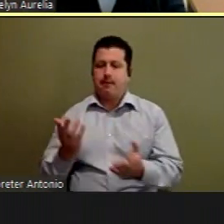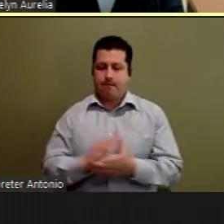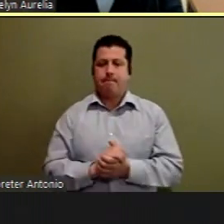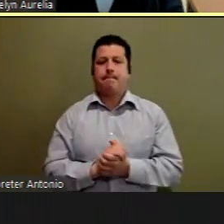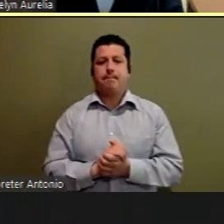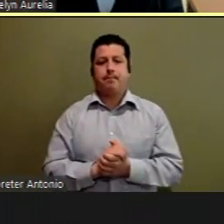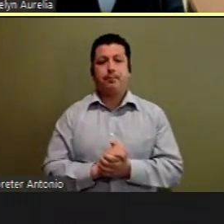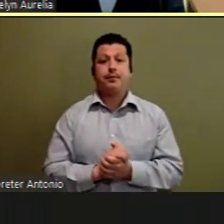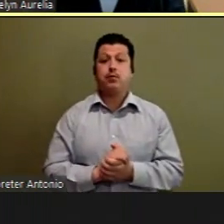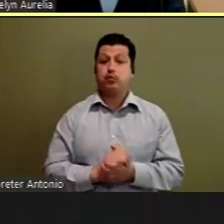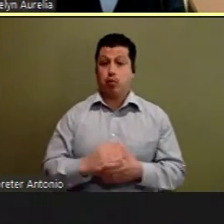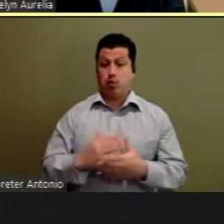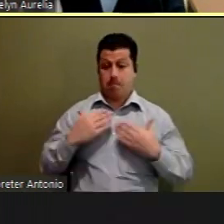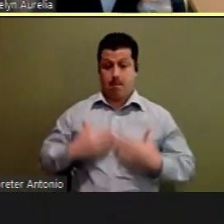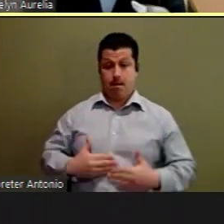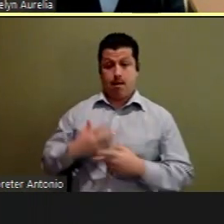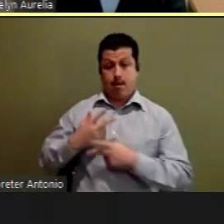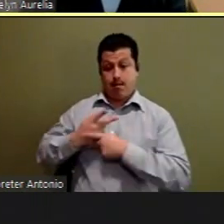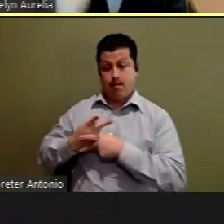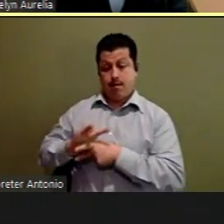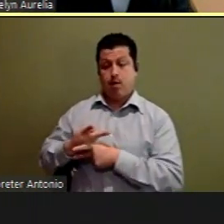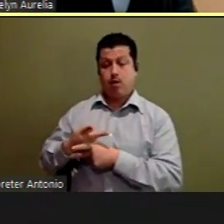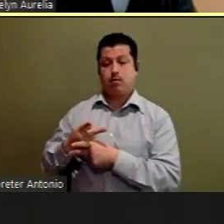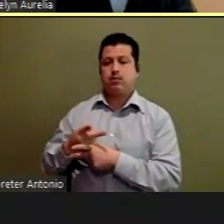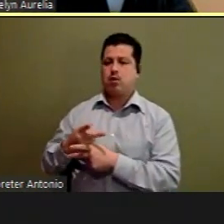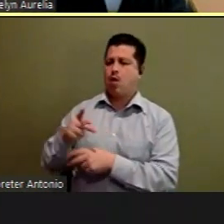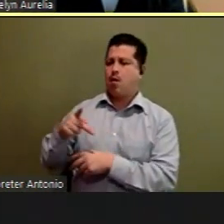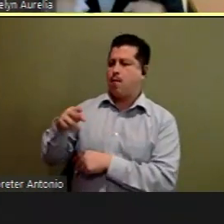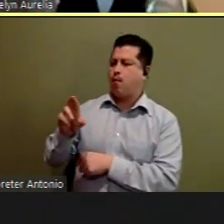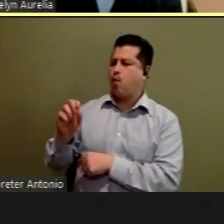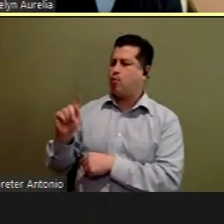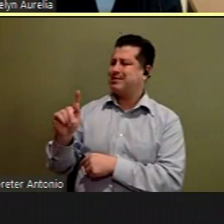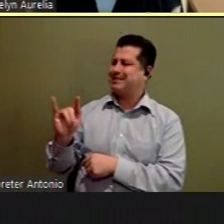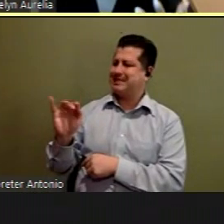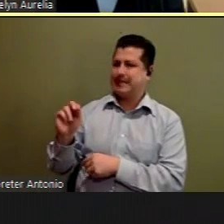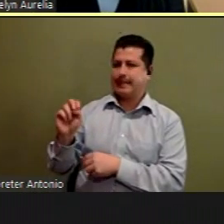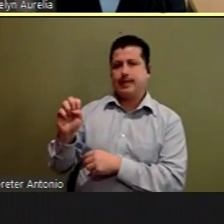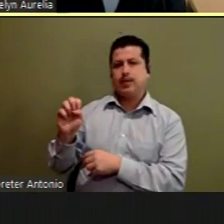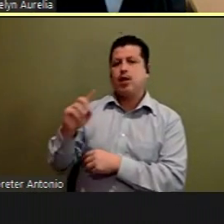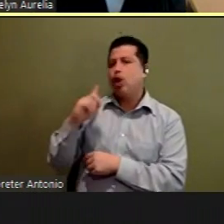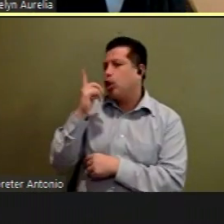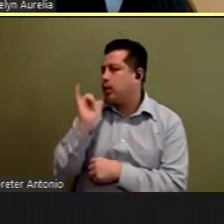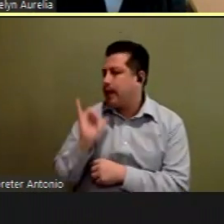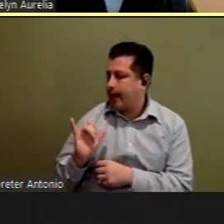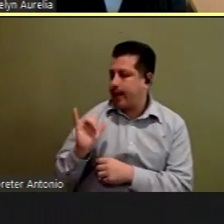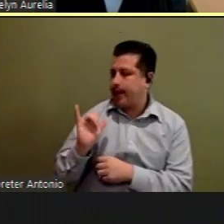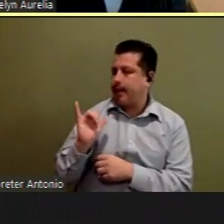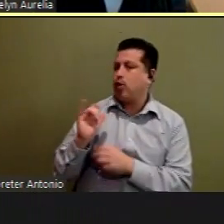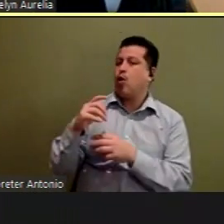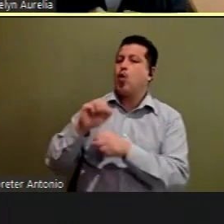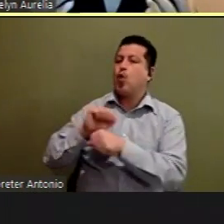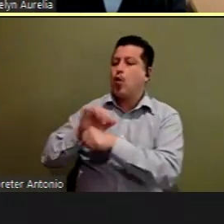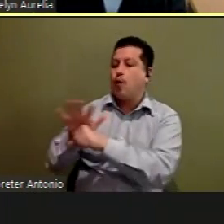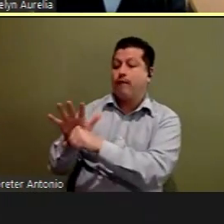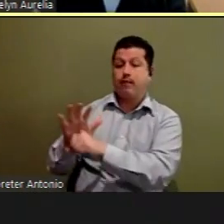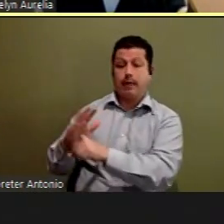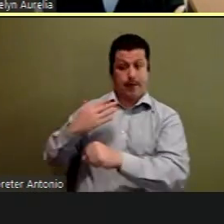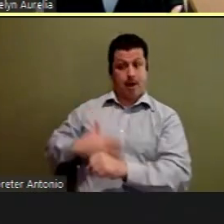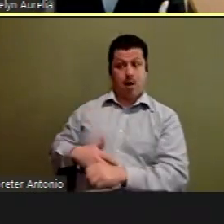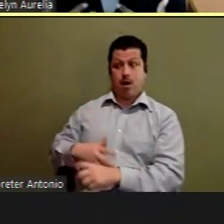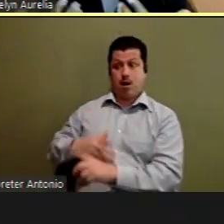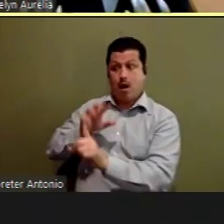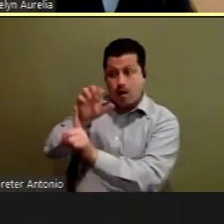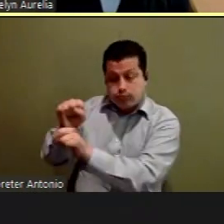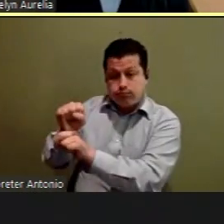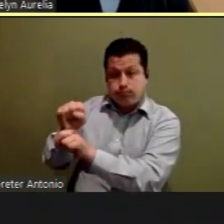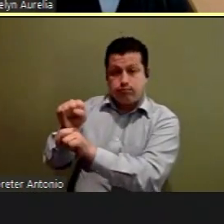to make these proteins that look like COVID, and your body attacks those proteins. Anytime your body attacks a foreign object, then you're